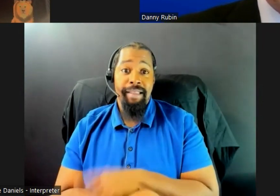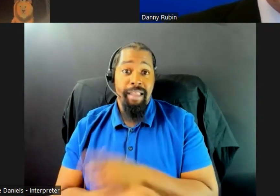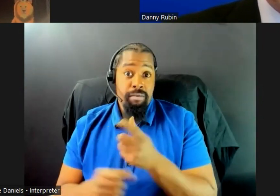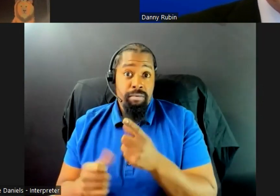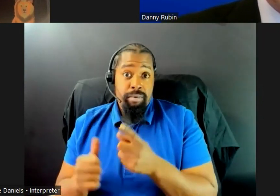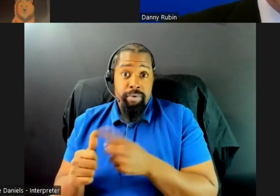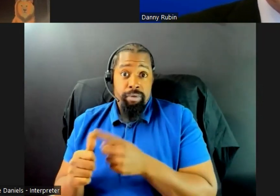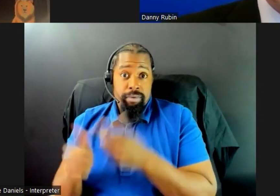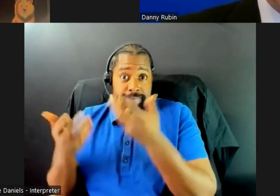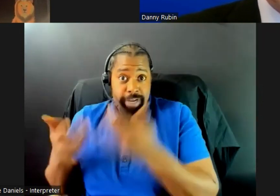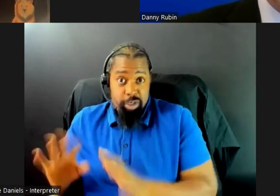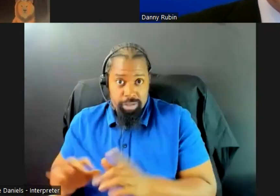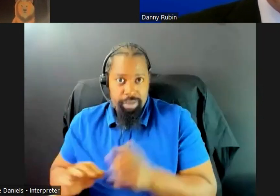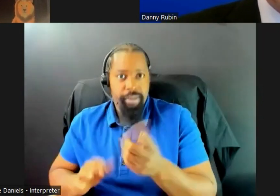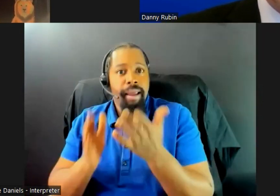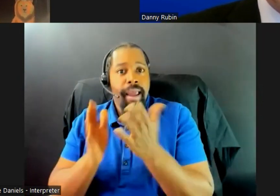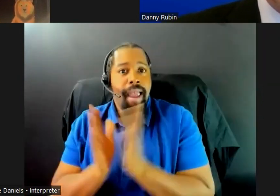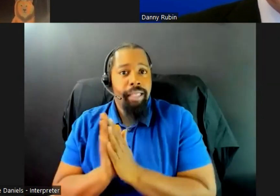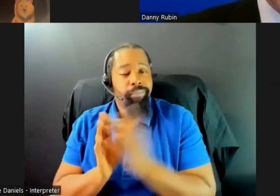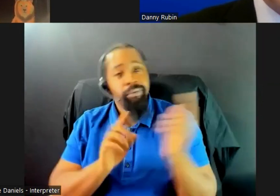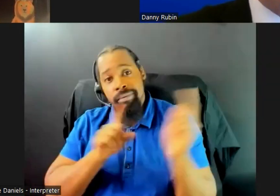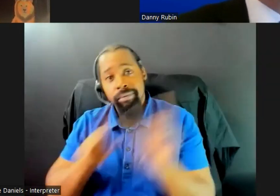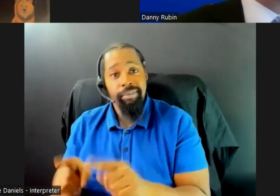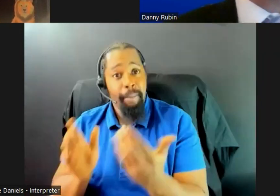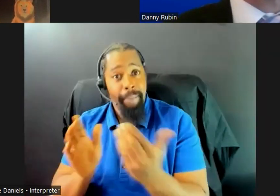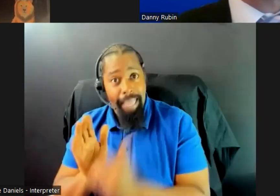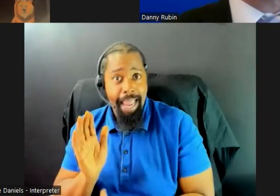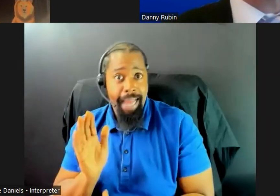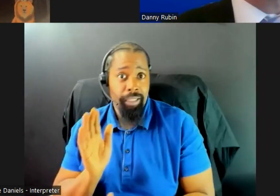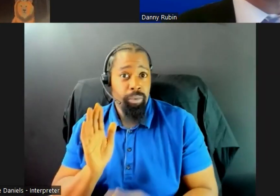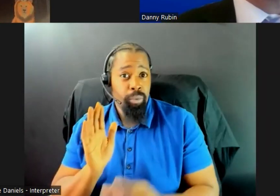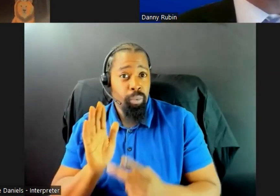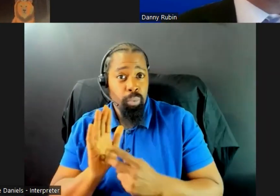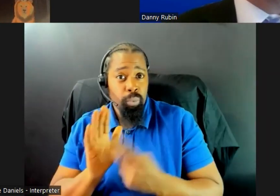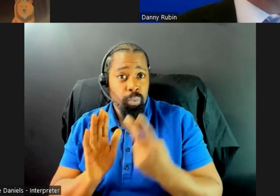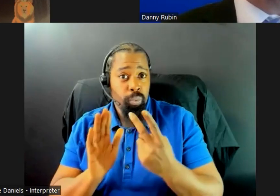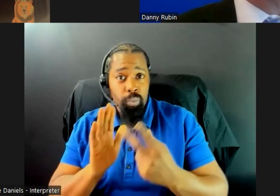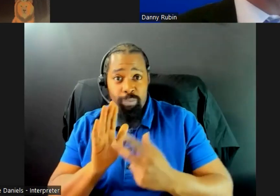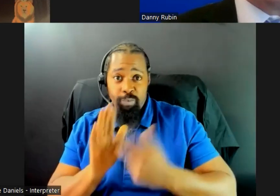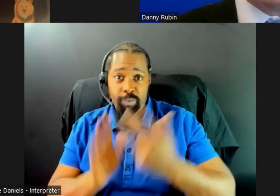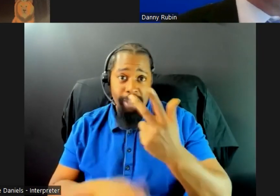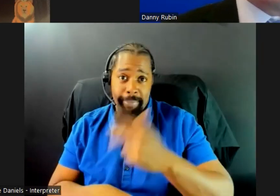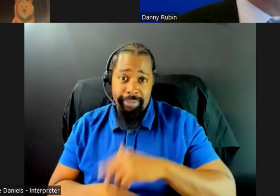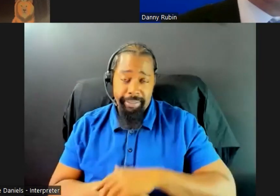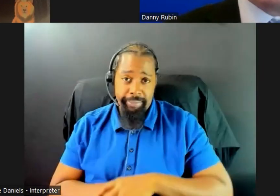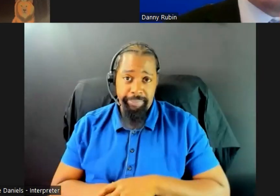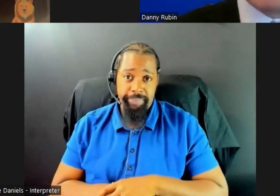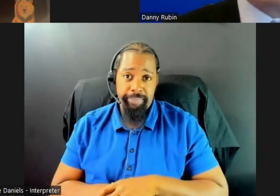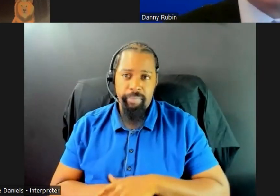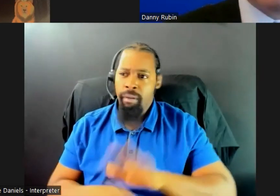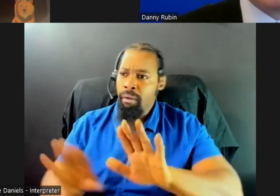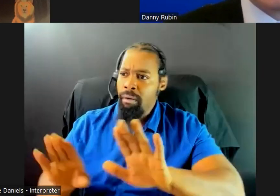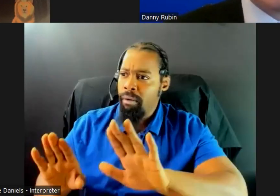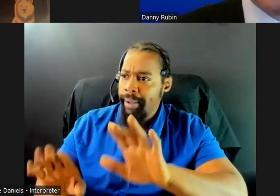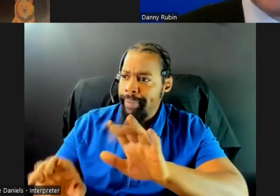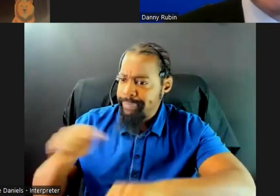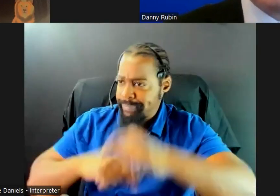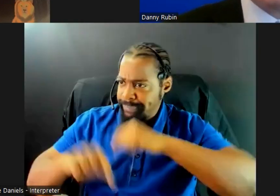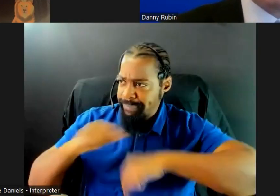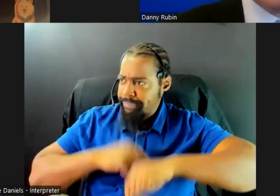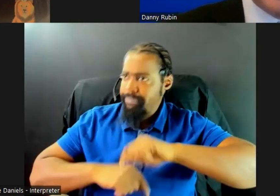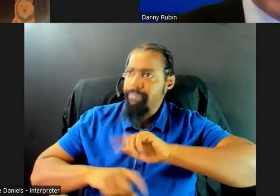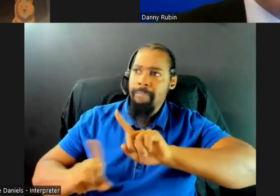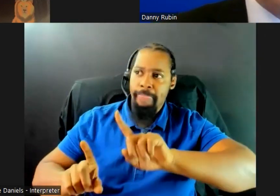there. Then I went to... Okay, hold on. Before you did the next one, I have to ask. First of all, that's an amazing